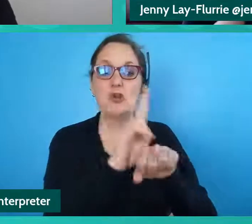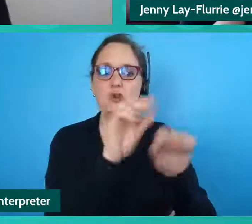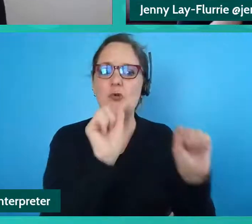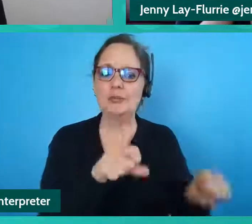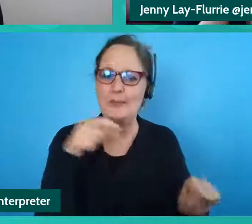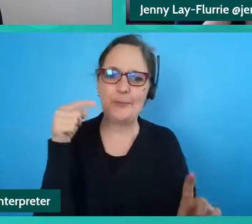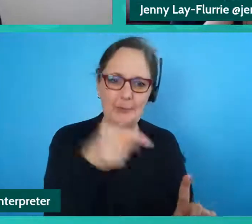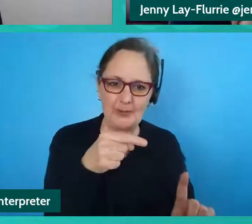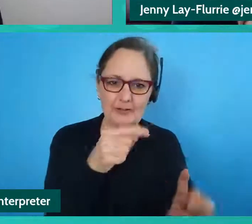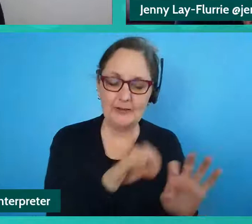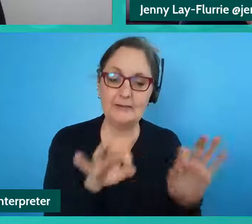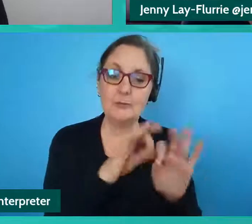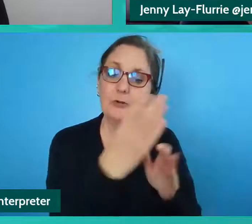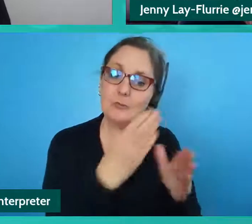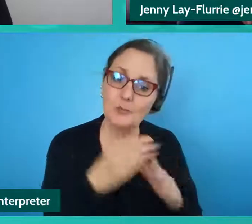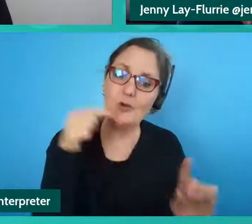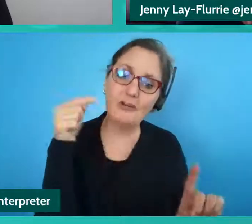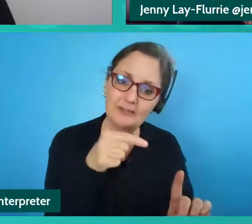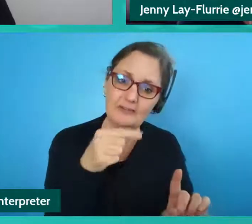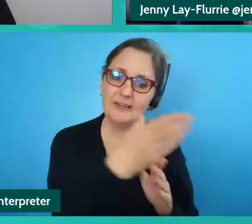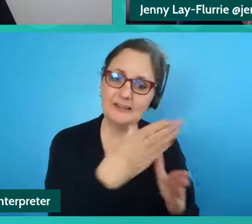important part of this segment as well.